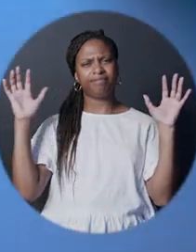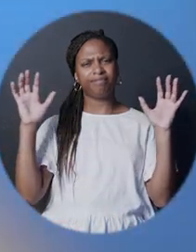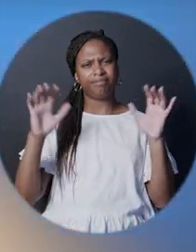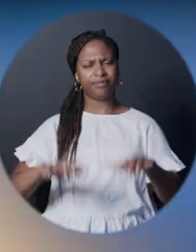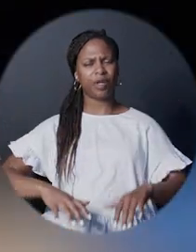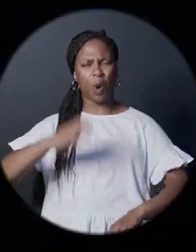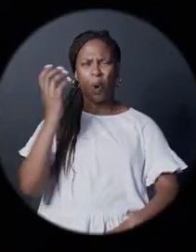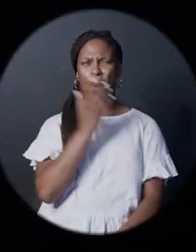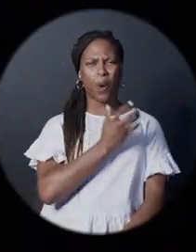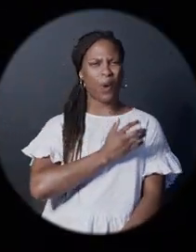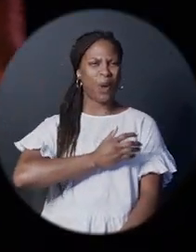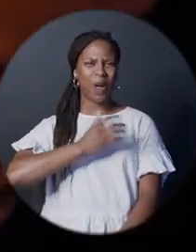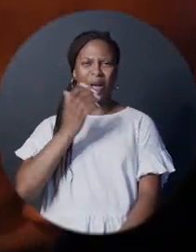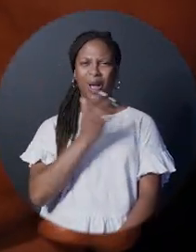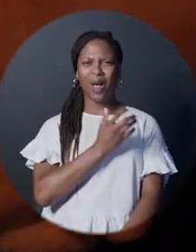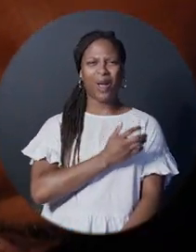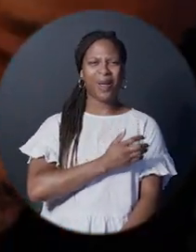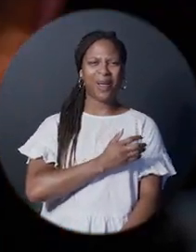rain.